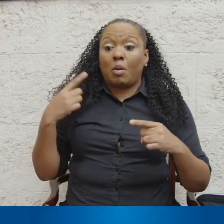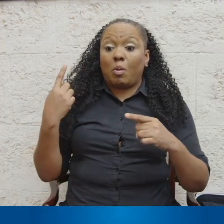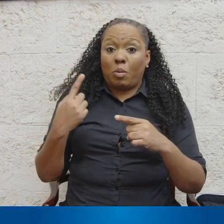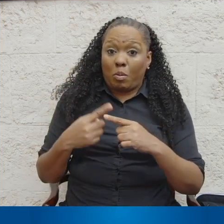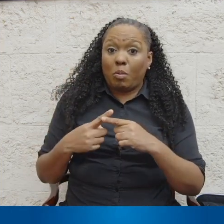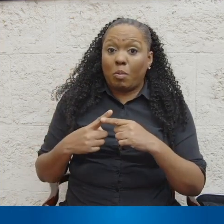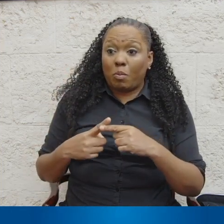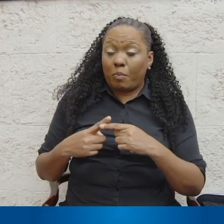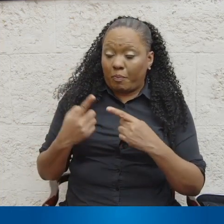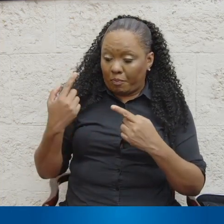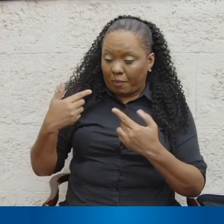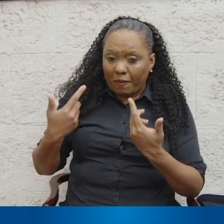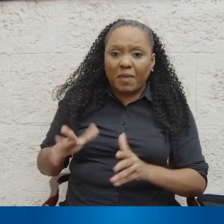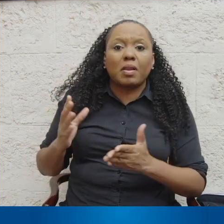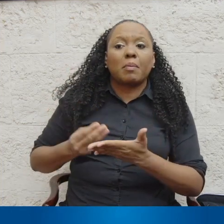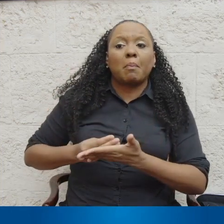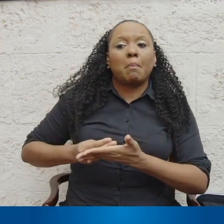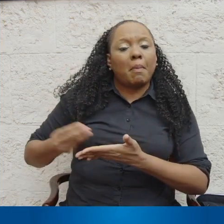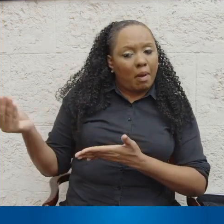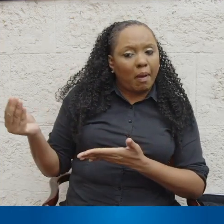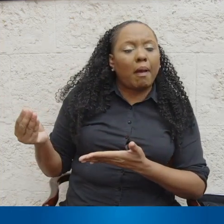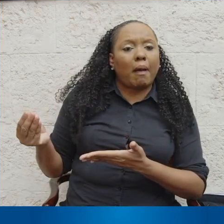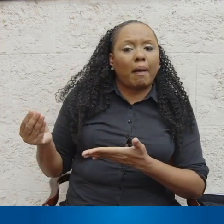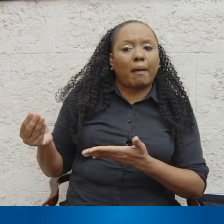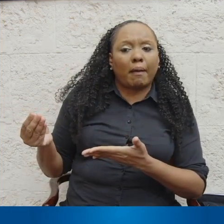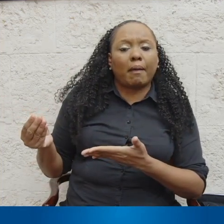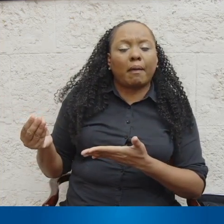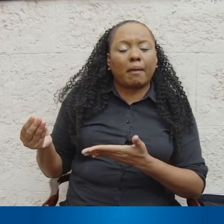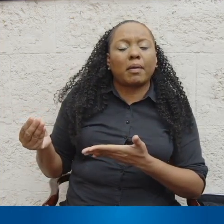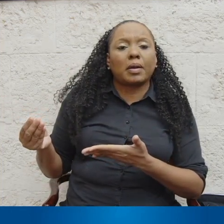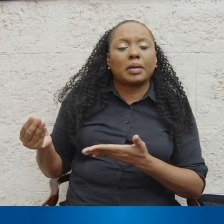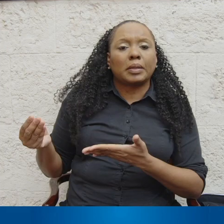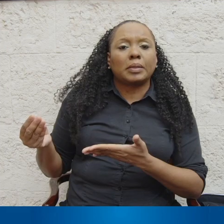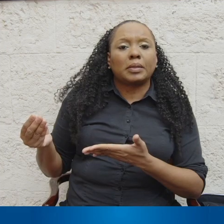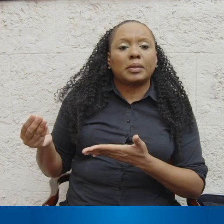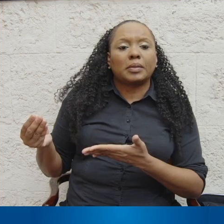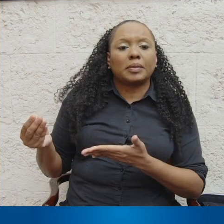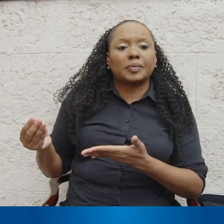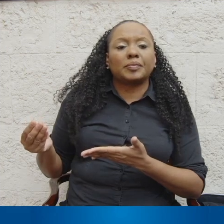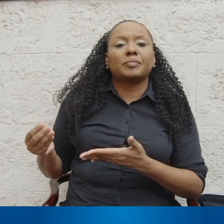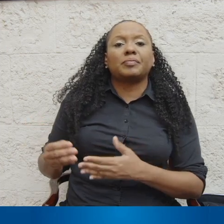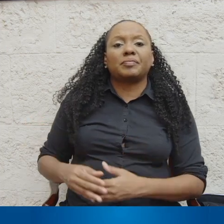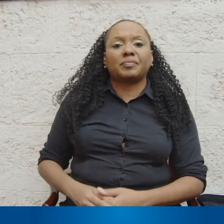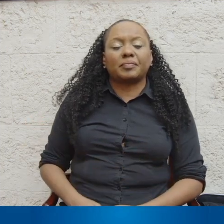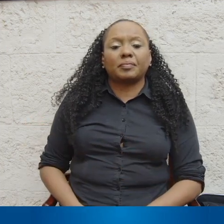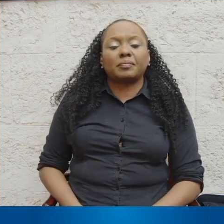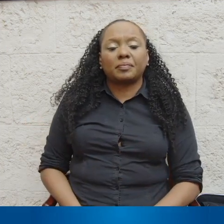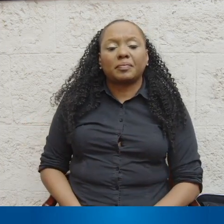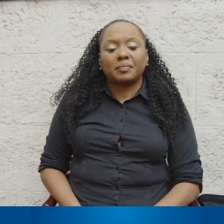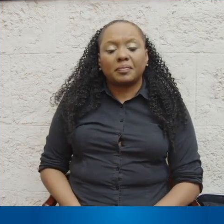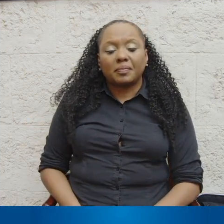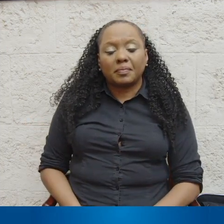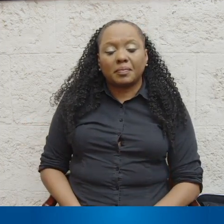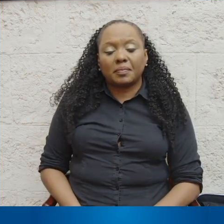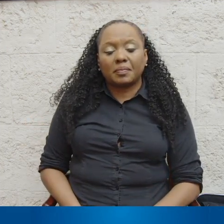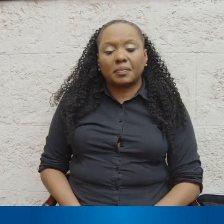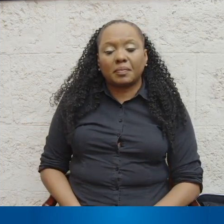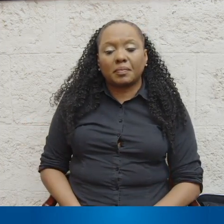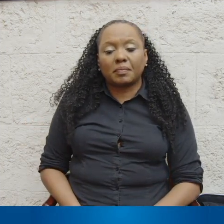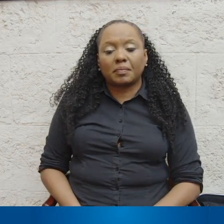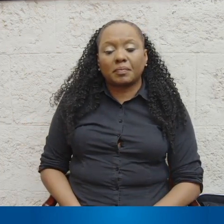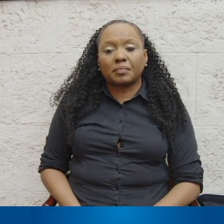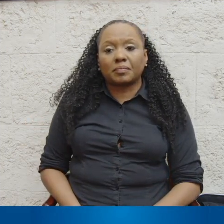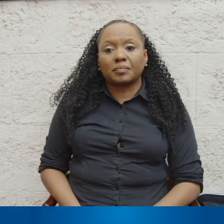by using funds from the catastrophe fund, that procured material will then be sent over to the